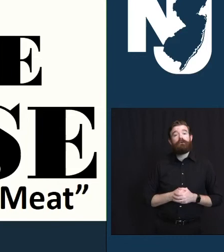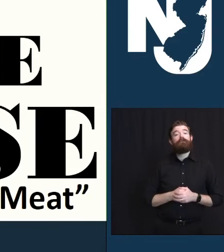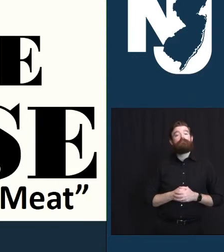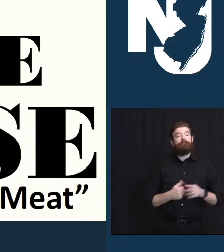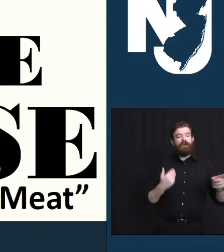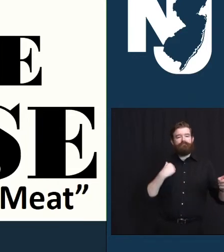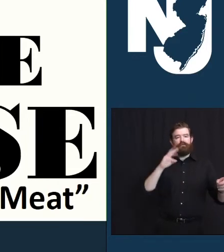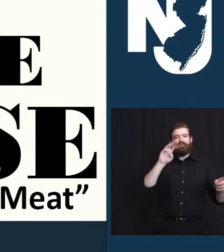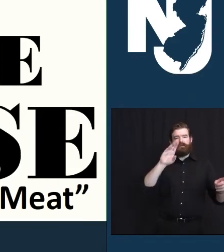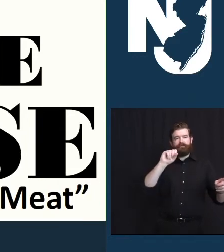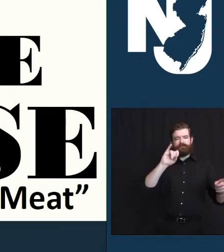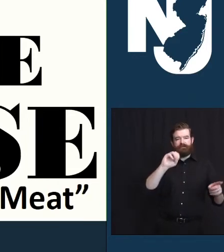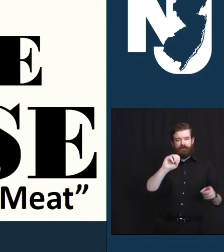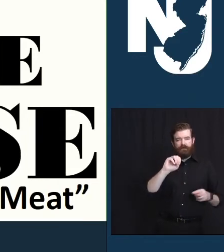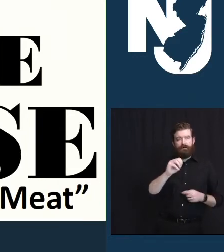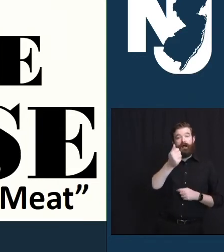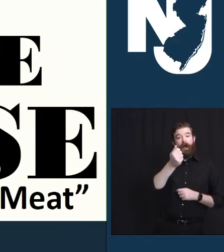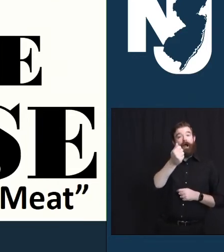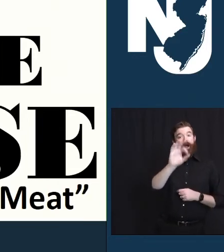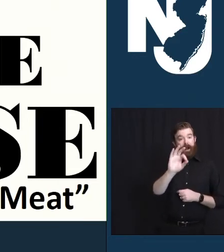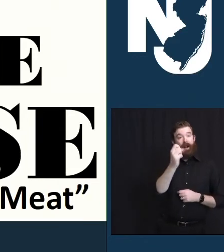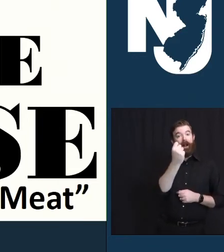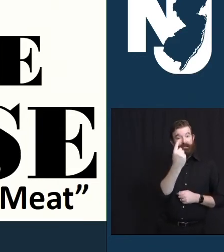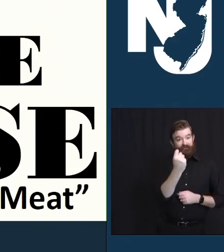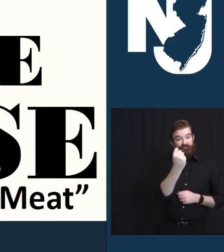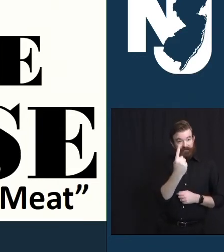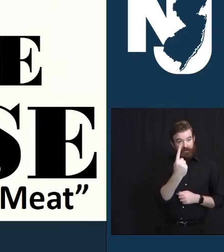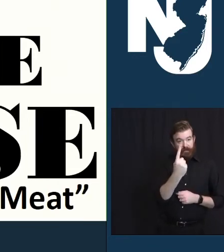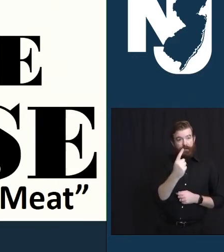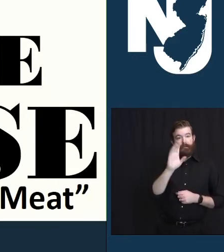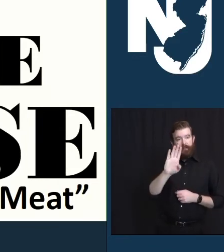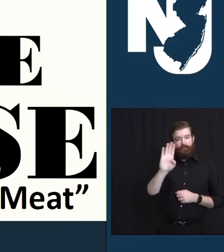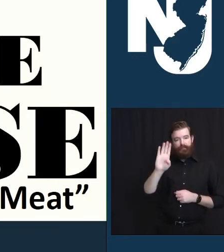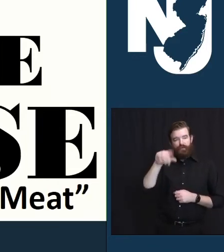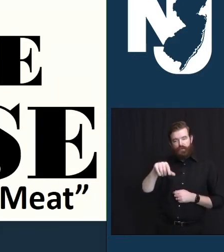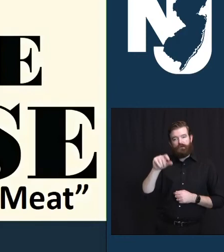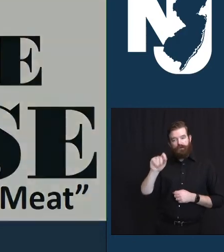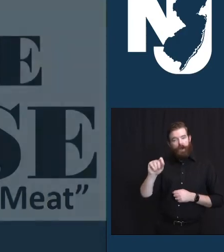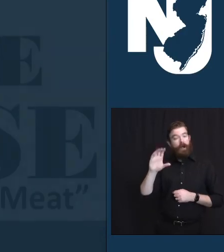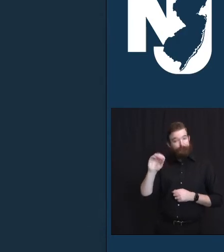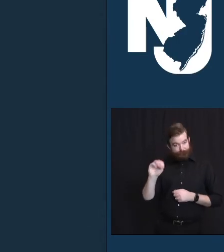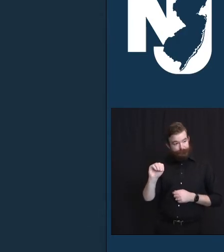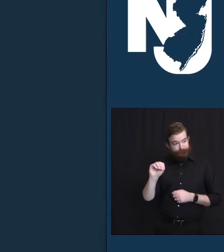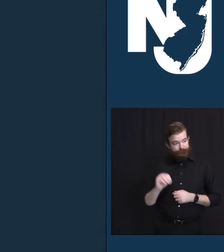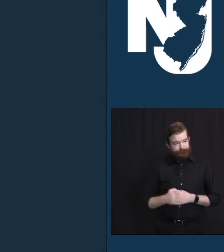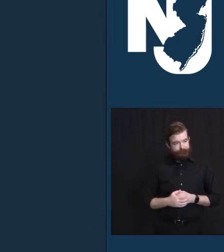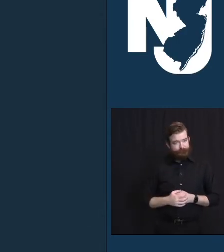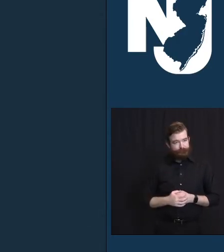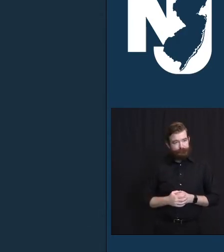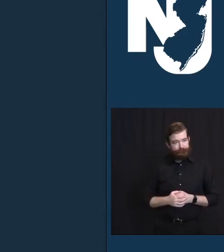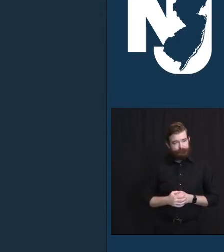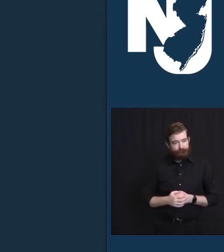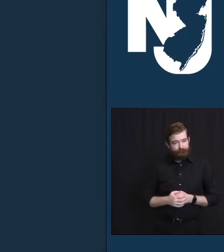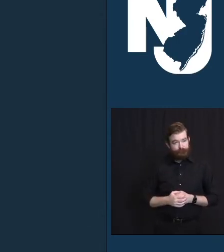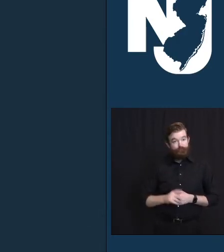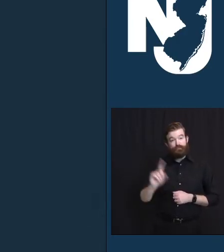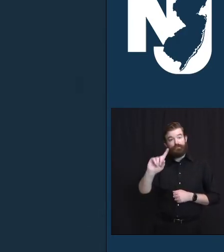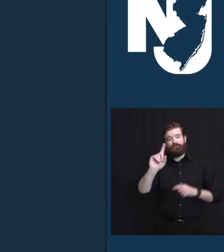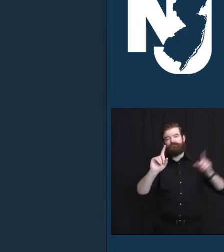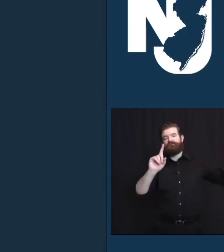More importantly, Judy, 11 West Front Street. 11 West Front Street. And finally today, I want to acknowledge the passing of Shirley